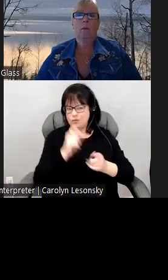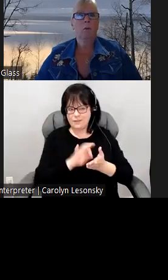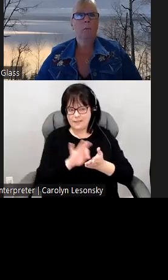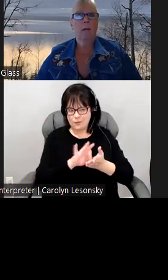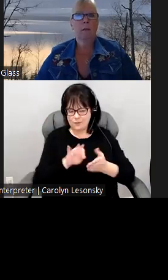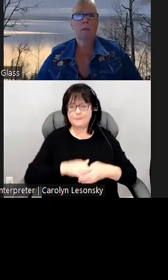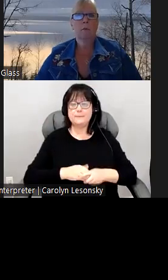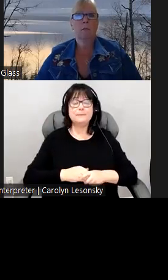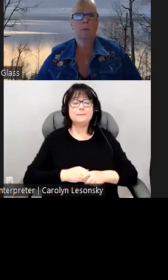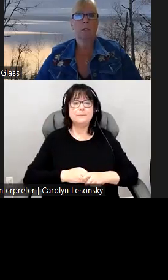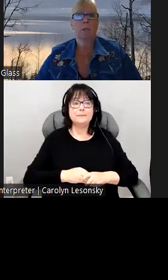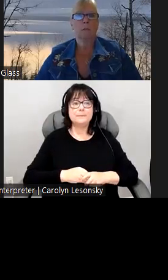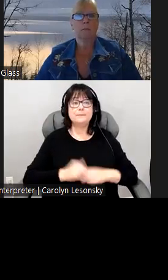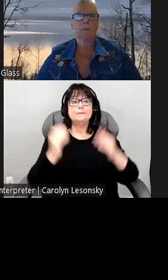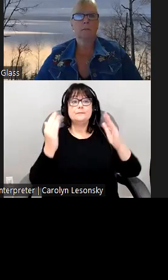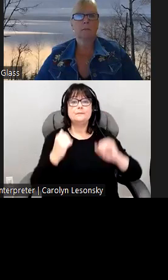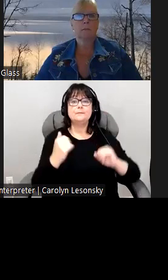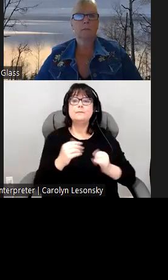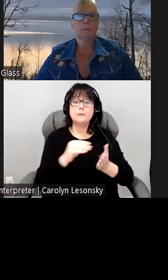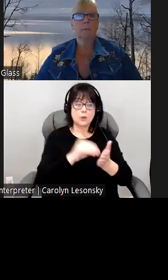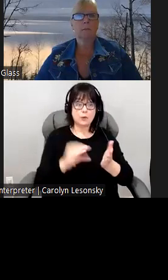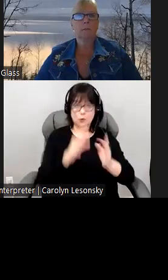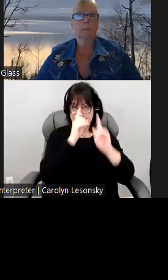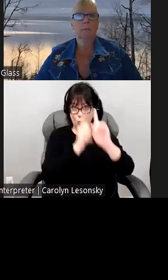Then we have goal path summary information.